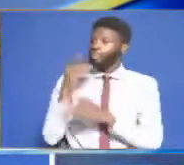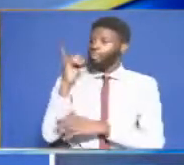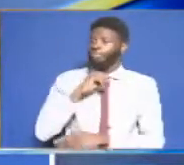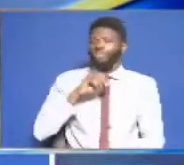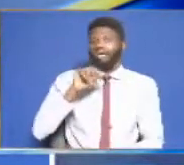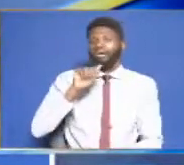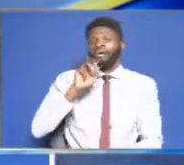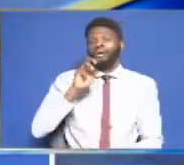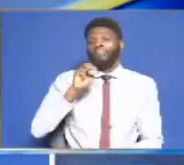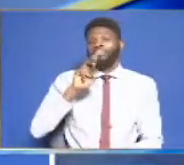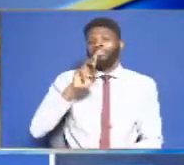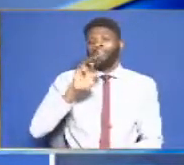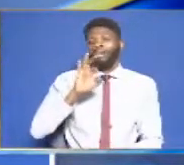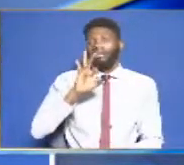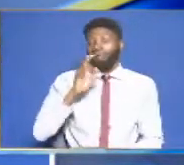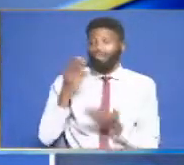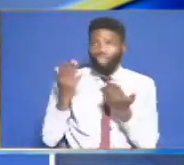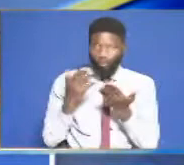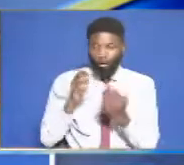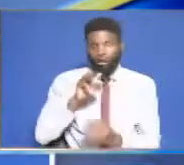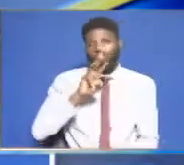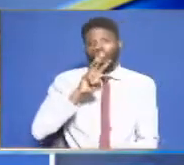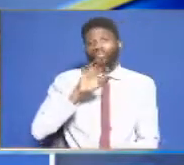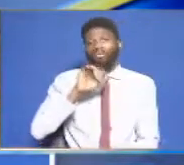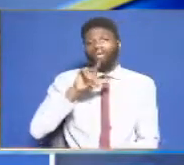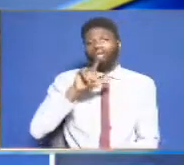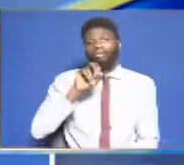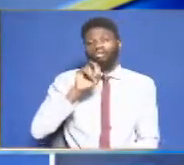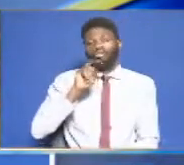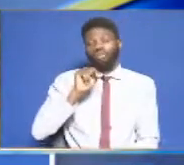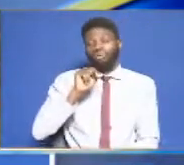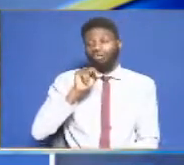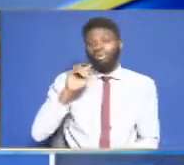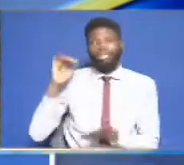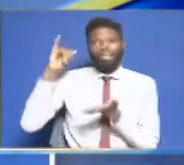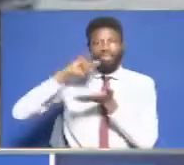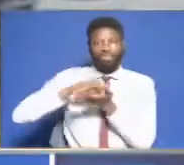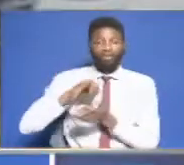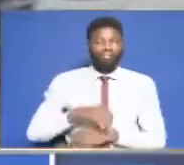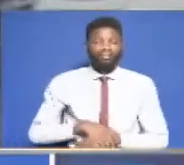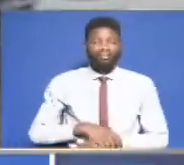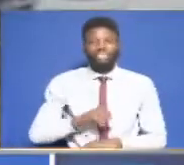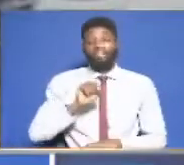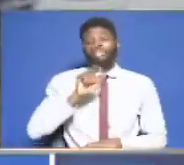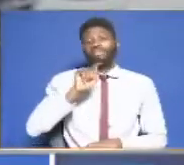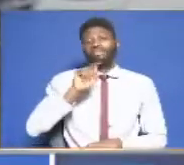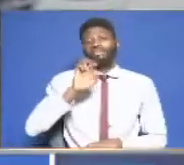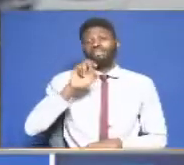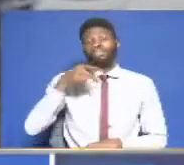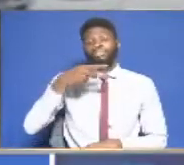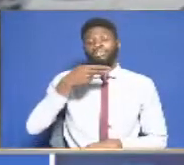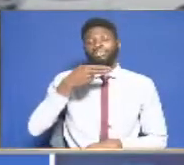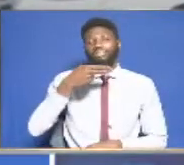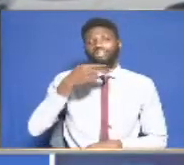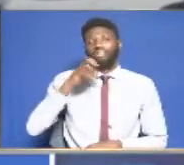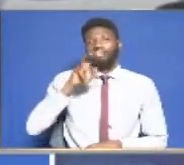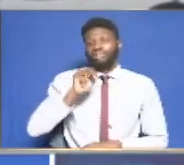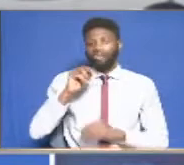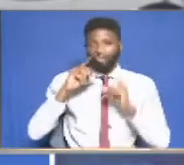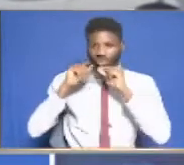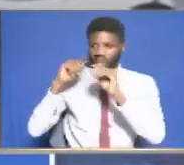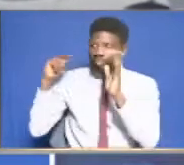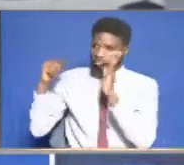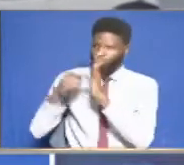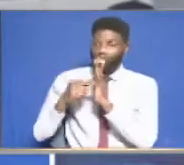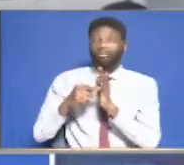hangar at the Wilson Airport. According to Stephen Obuya, Amref Chief Commercial Officer, they settled on Karan Patel